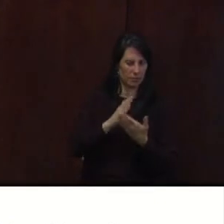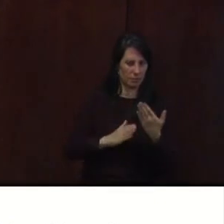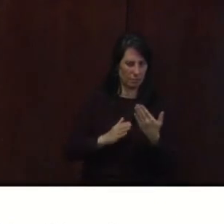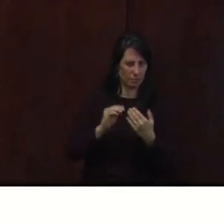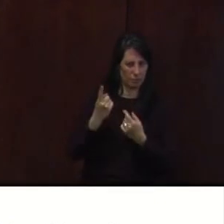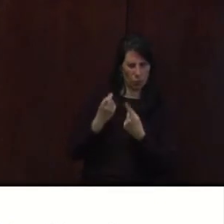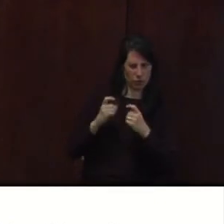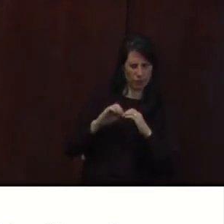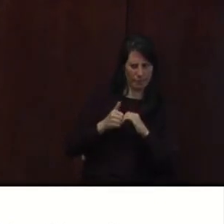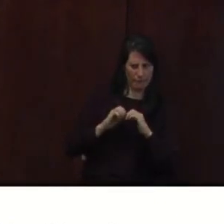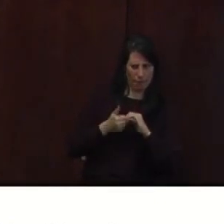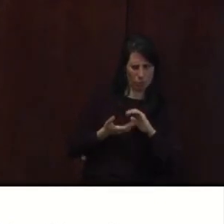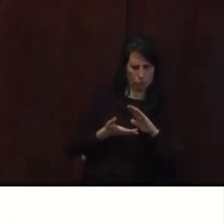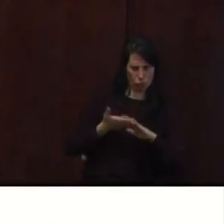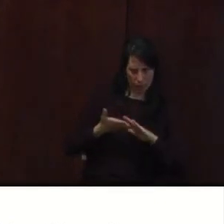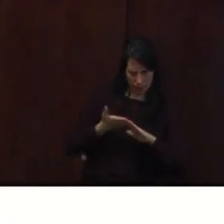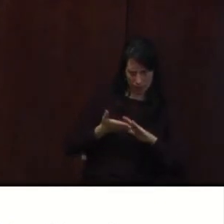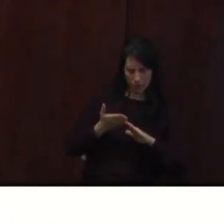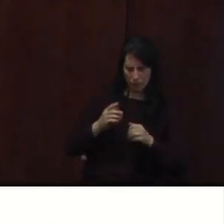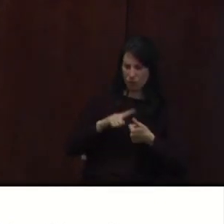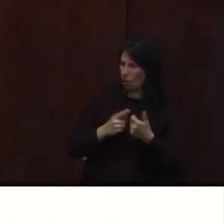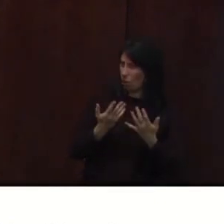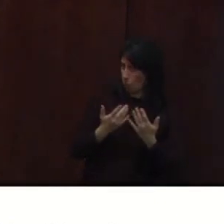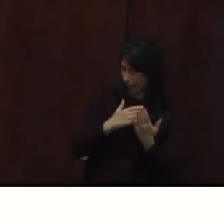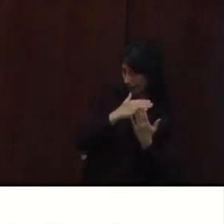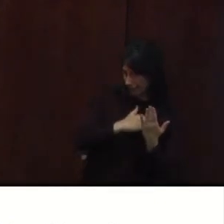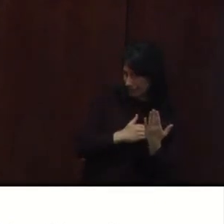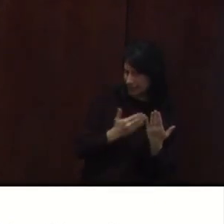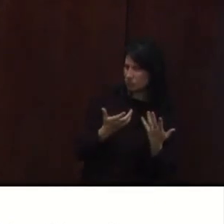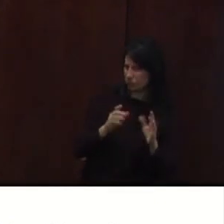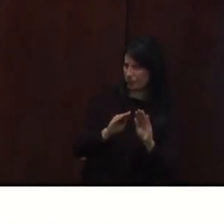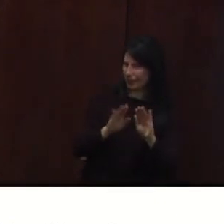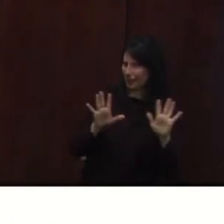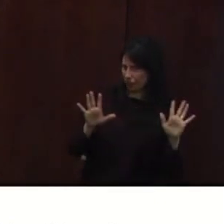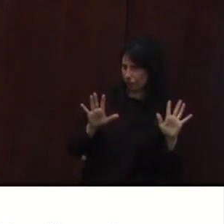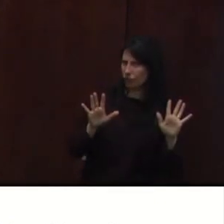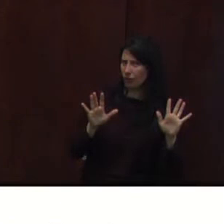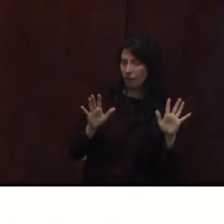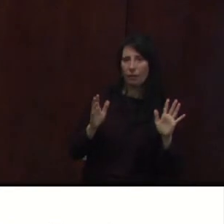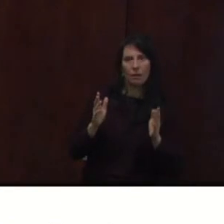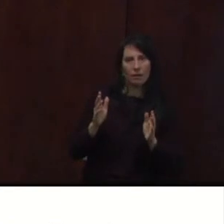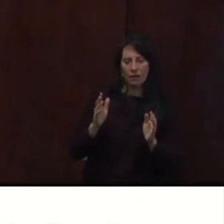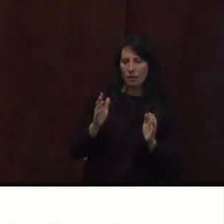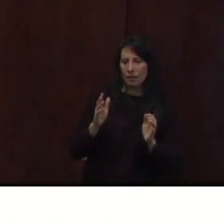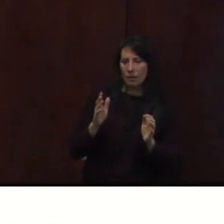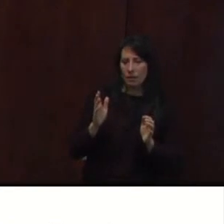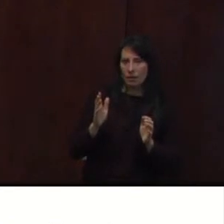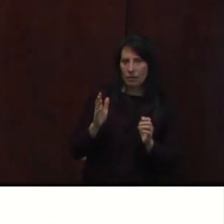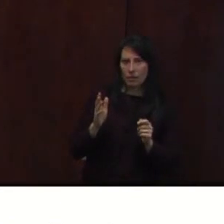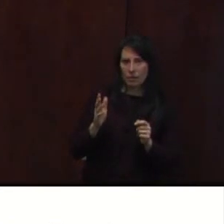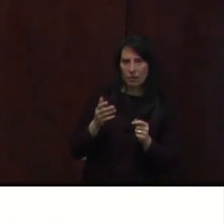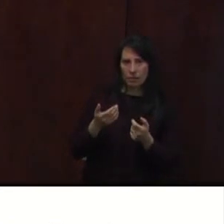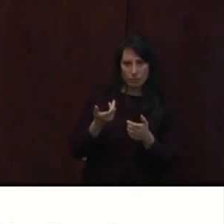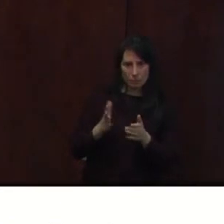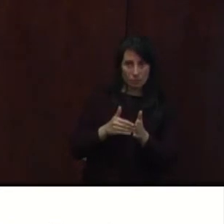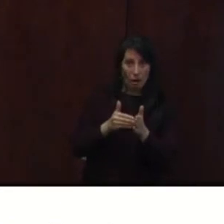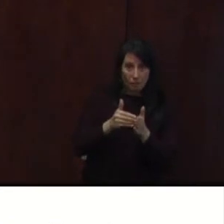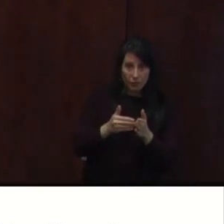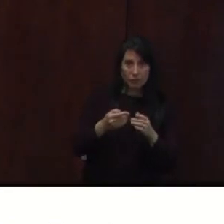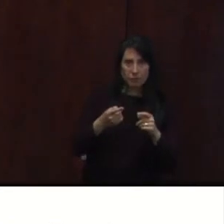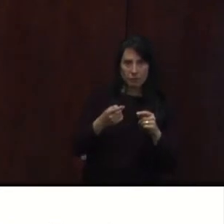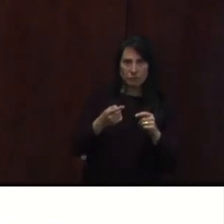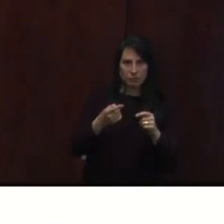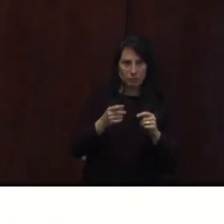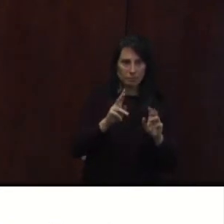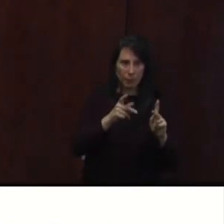One was about with the wait list. I just want to make it clear, we're trying to set expectations for you guys, because a lot of times the responses we see from the public, you guys see